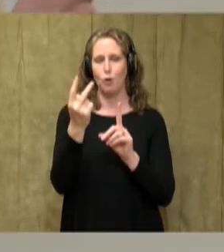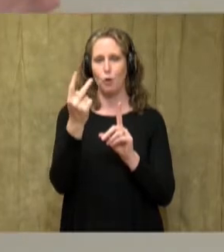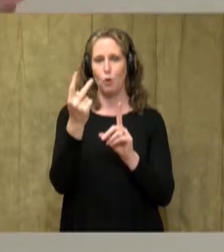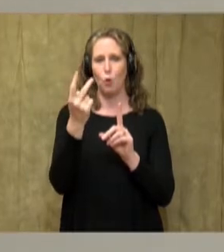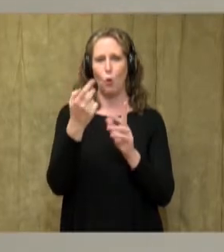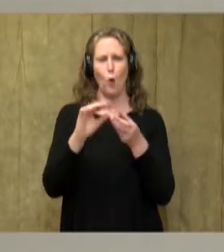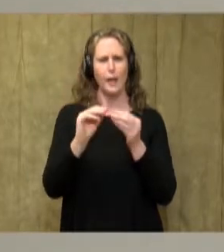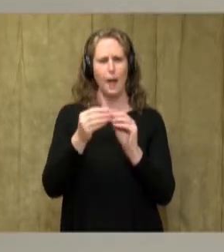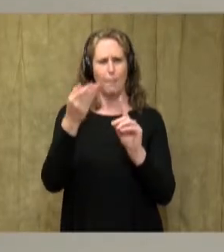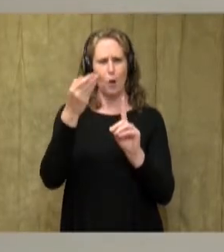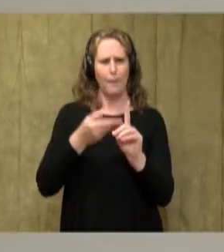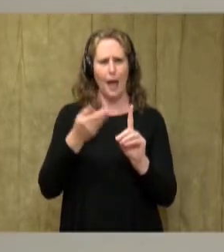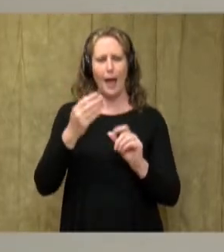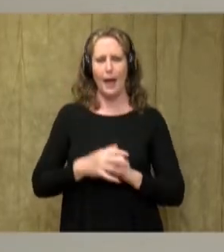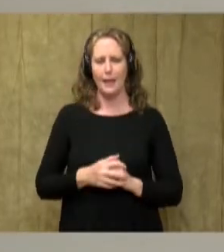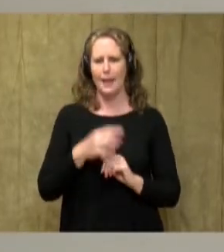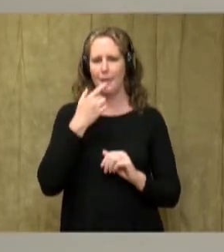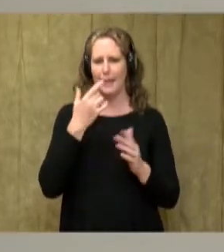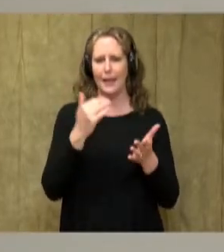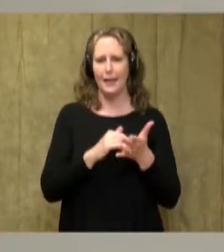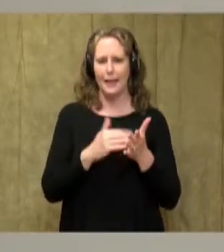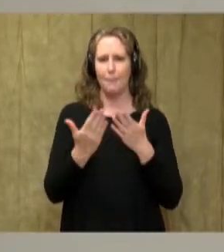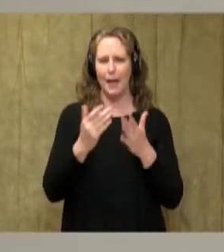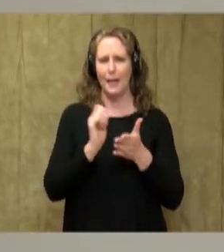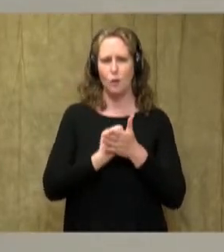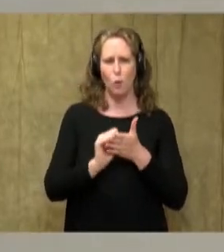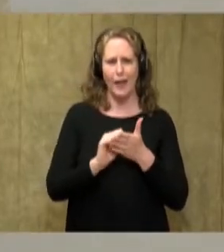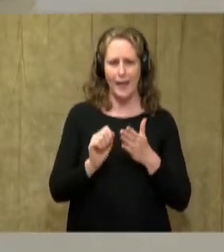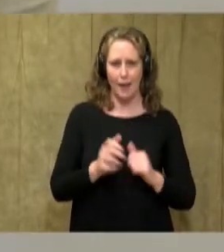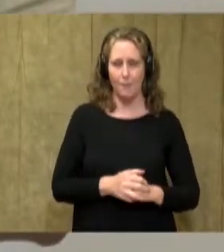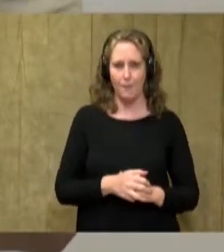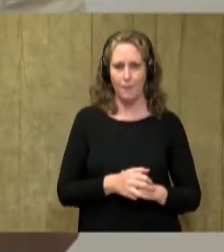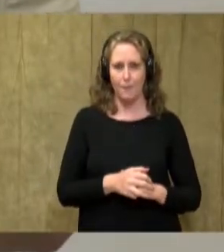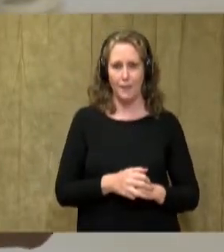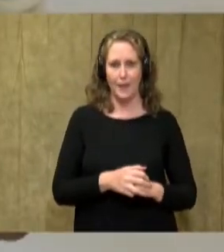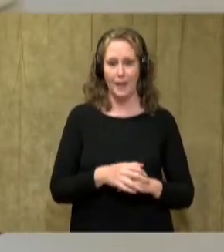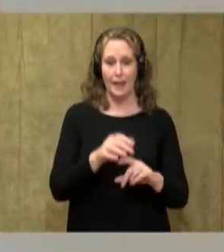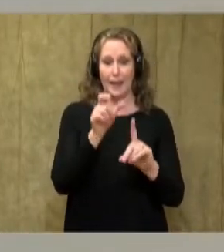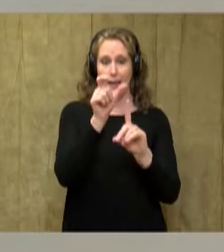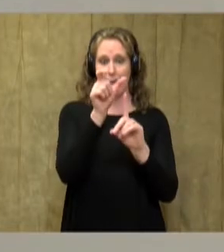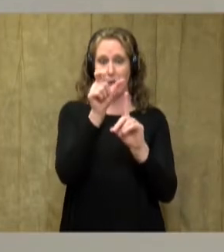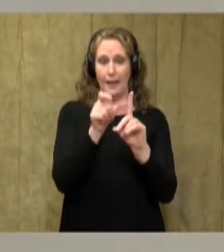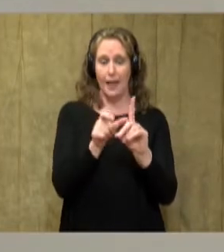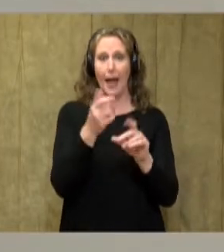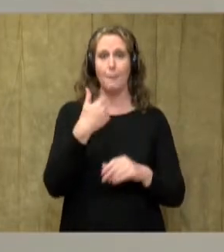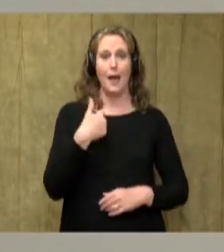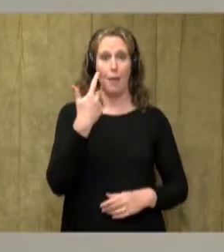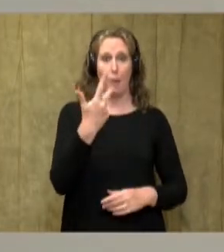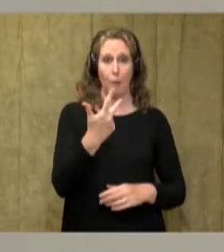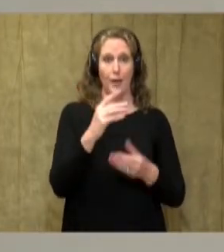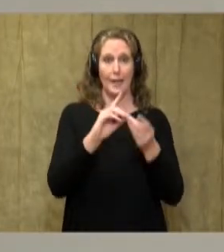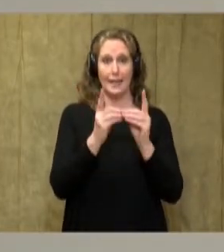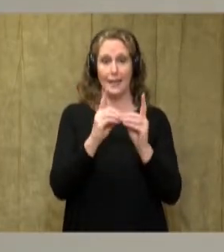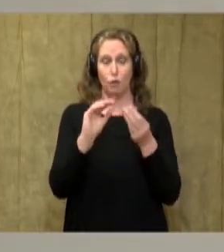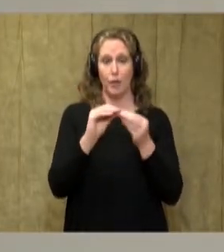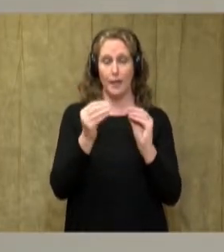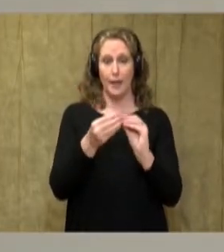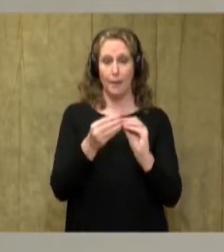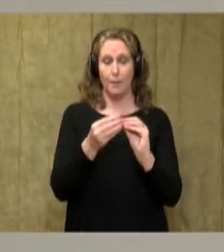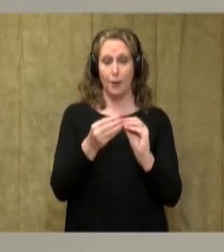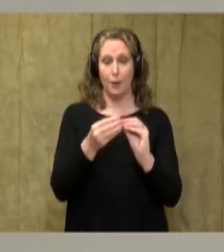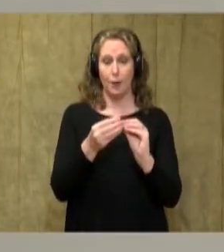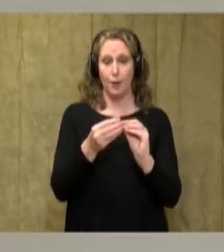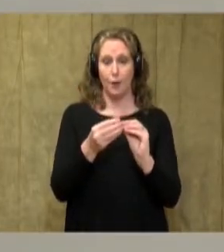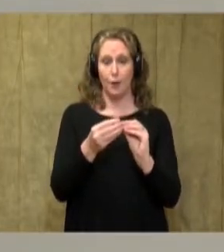I? Let me say that again because you might need to write it down. I am a three-digit number. I have a